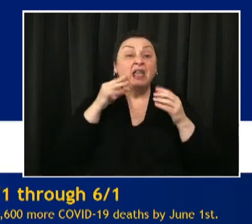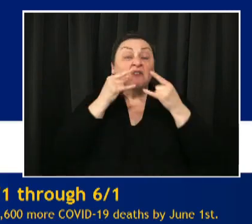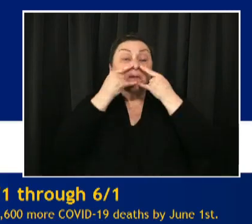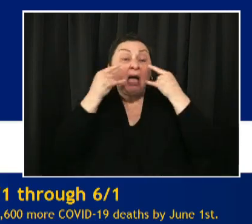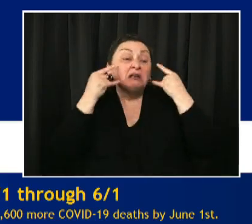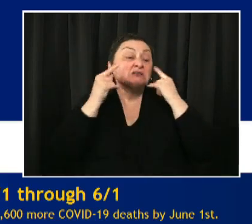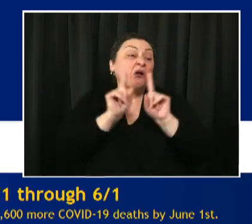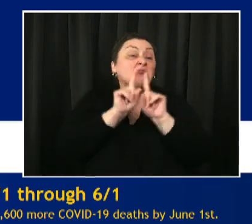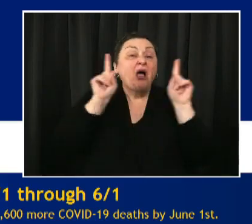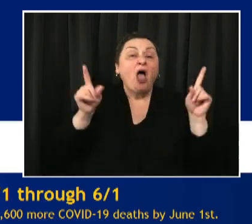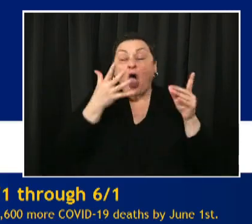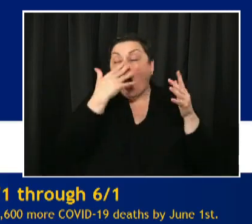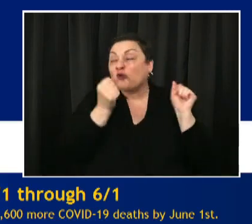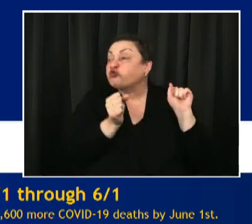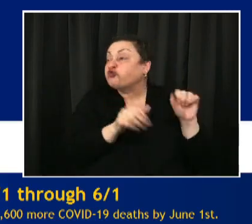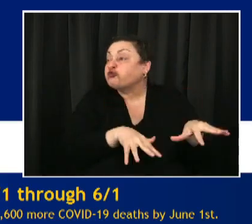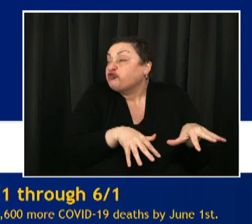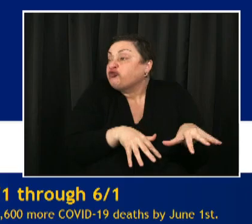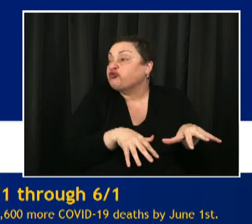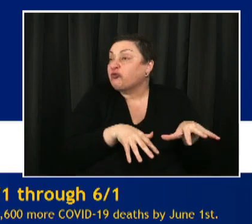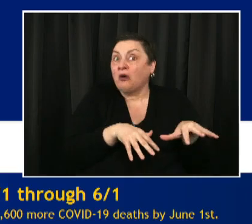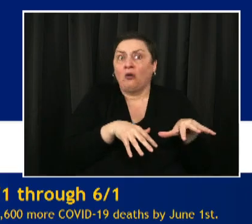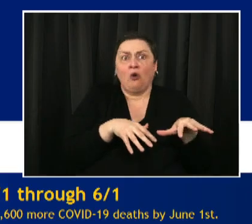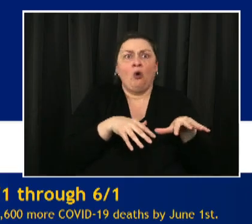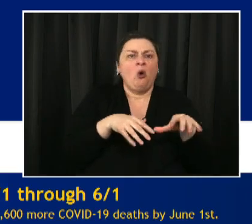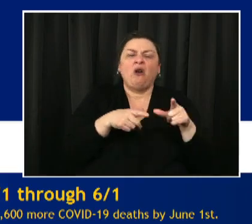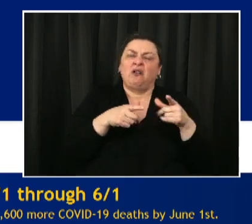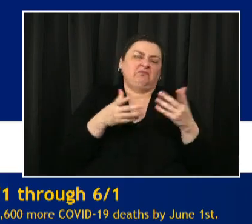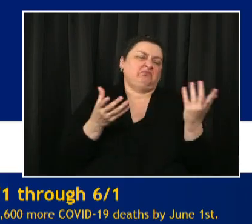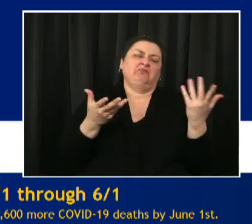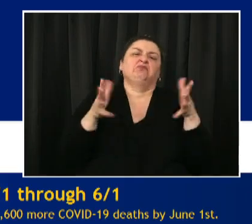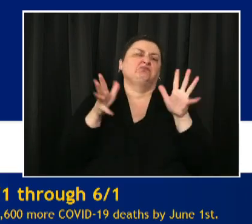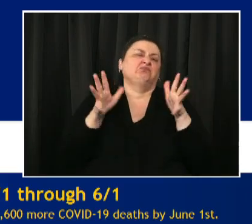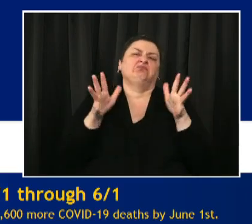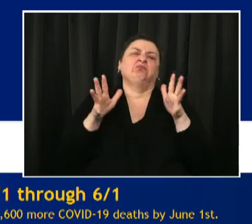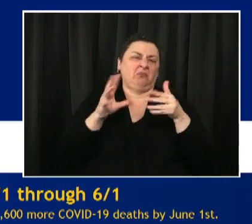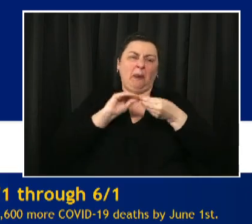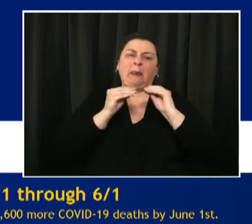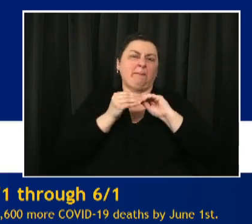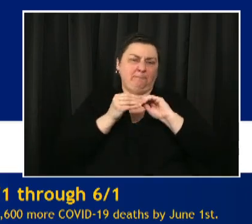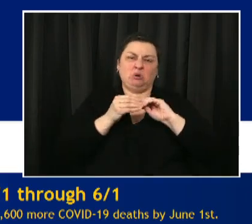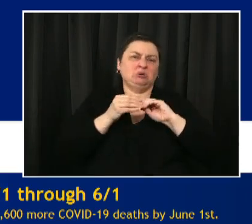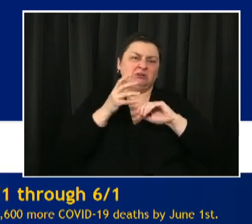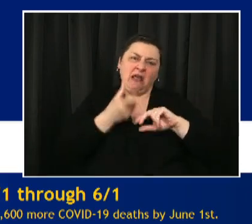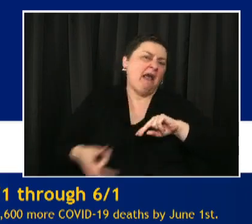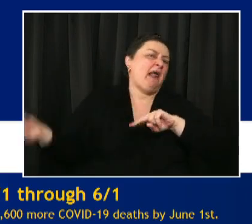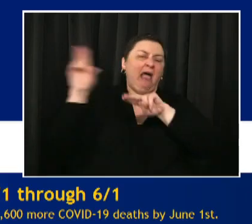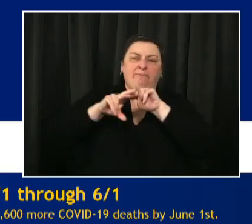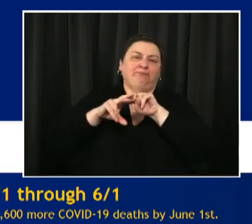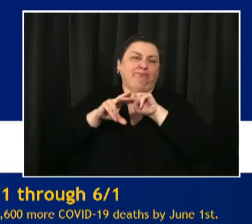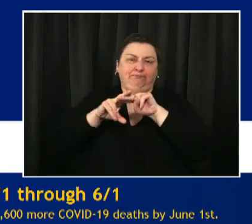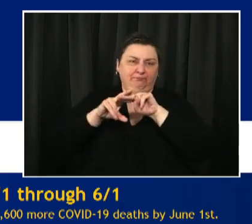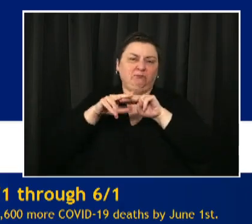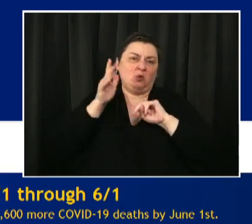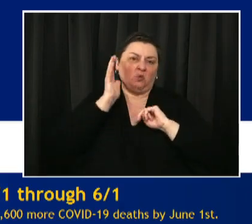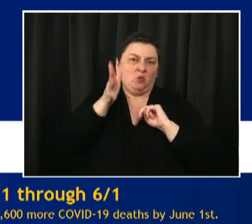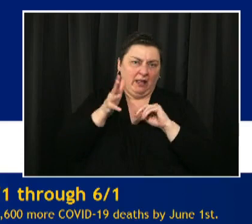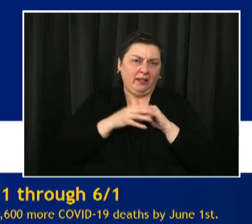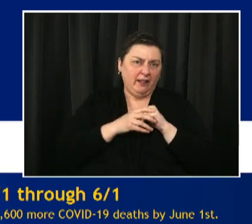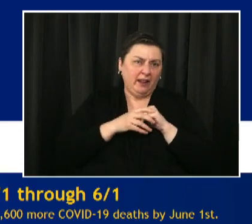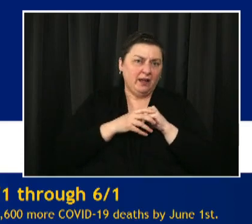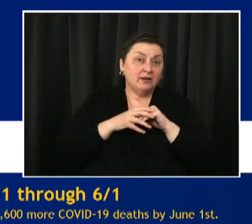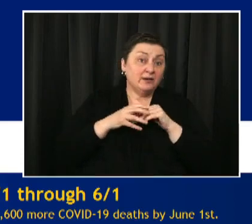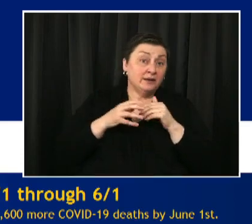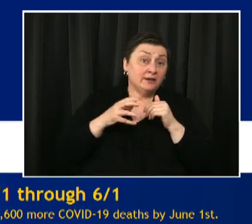can look at deaths and see out in that column 60% in B117 the impact